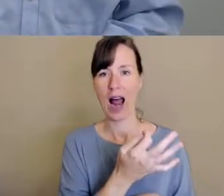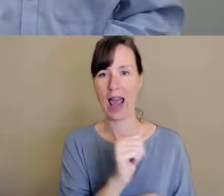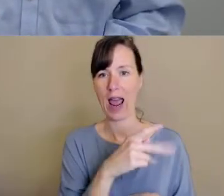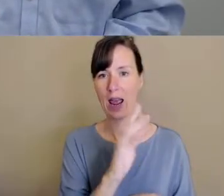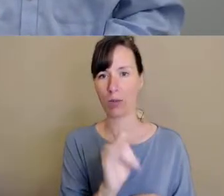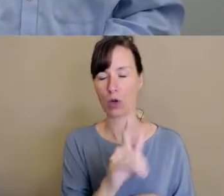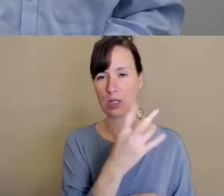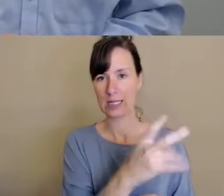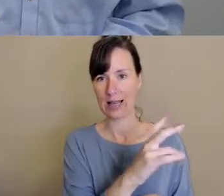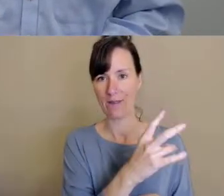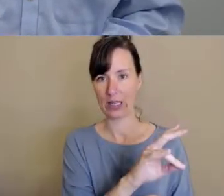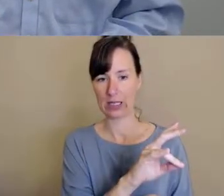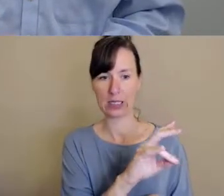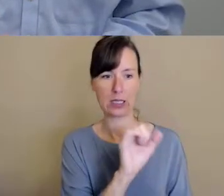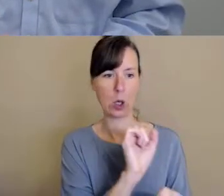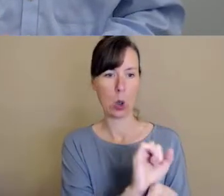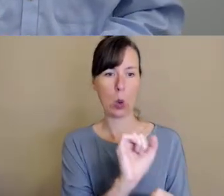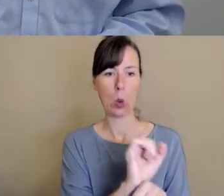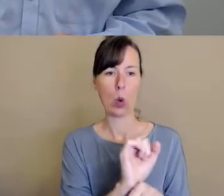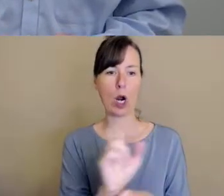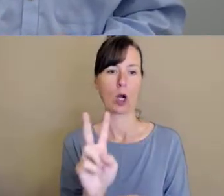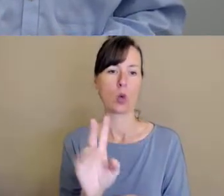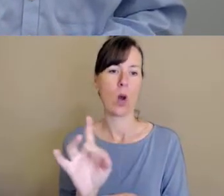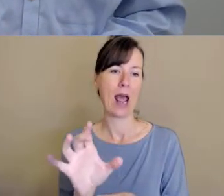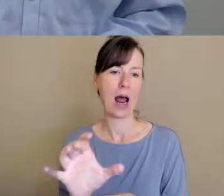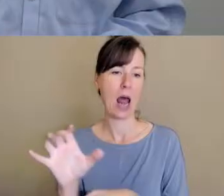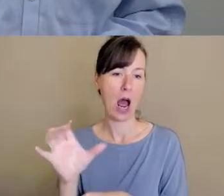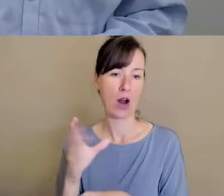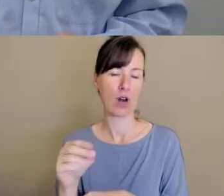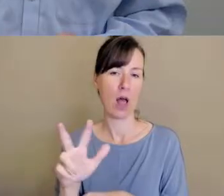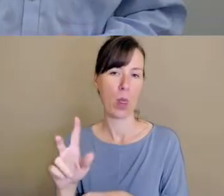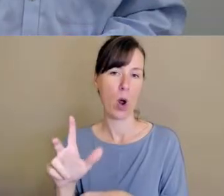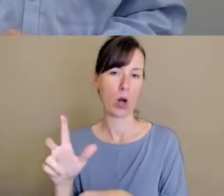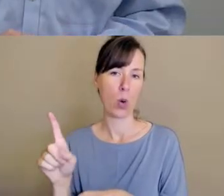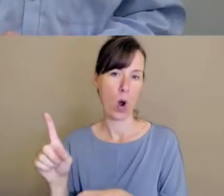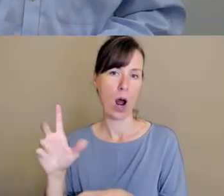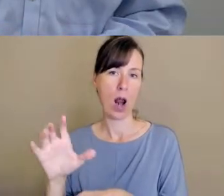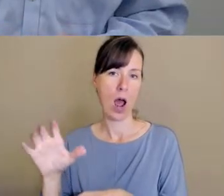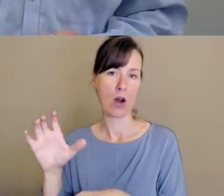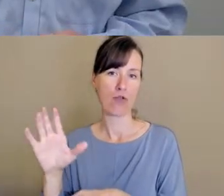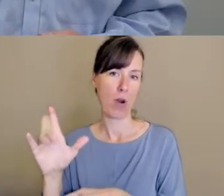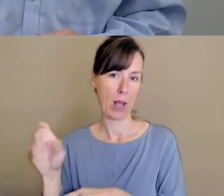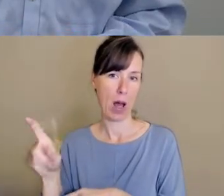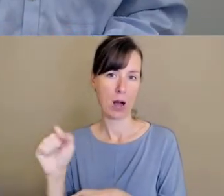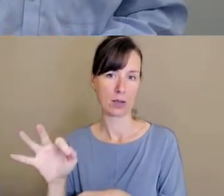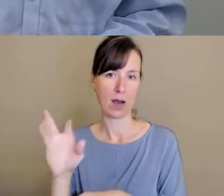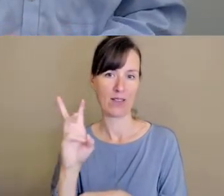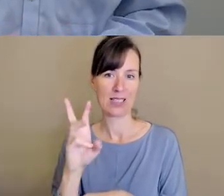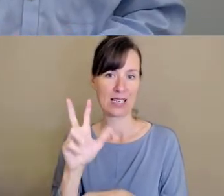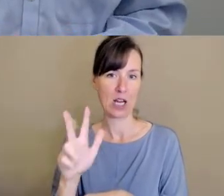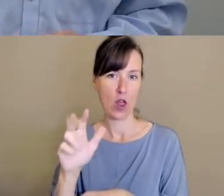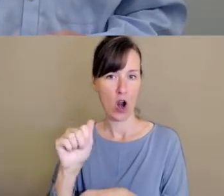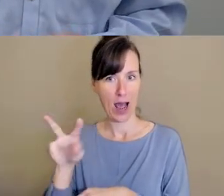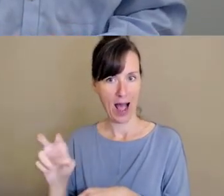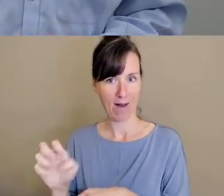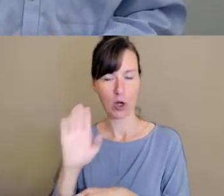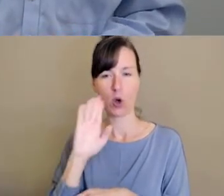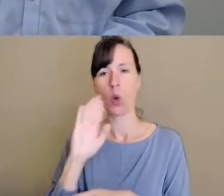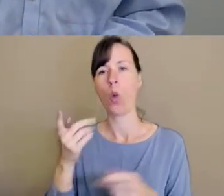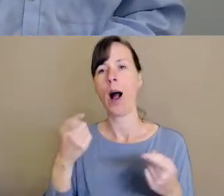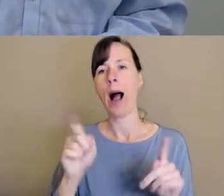working the 2800 and 3100 blocks of 63rd Avenue will take place from April